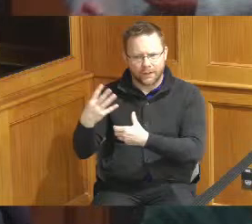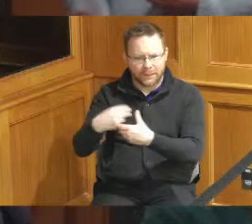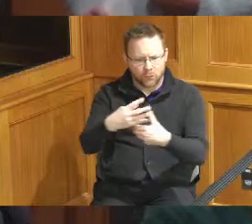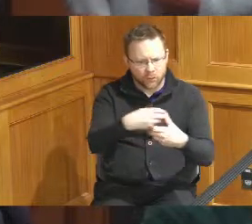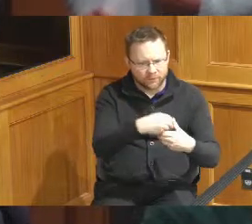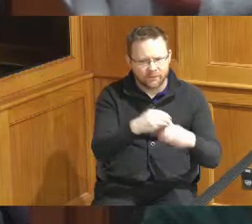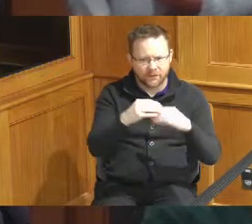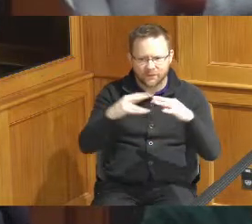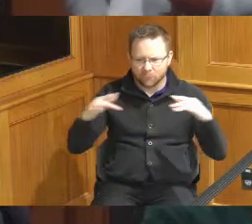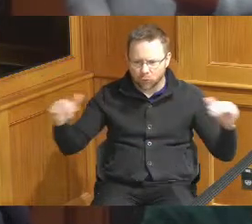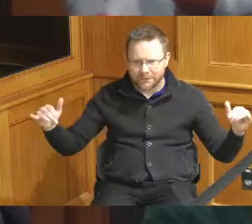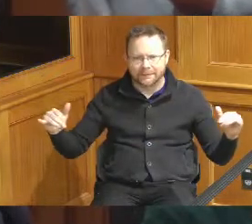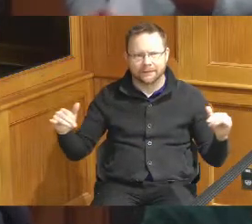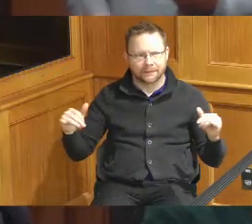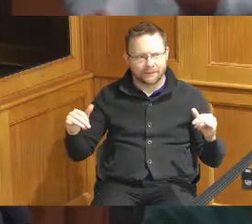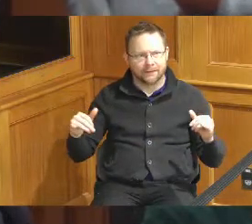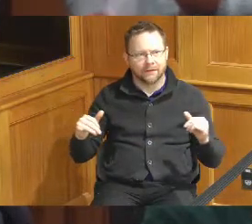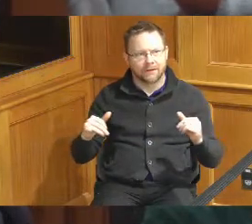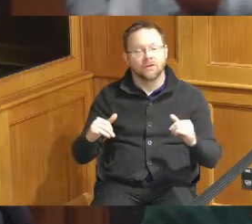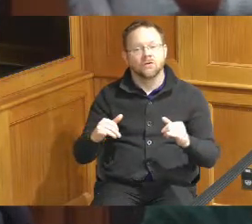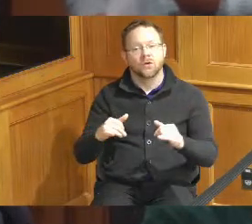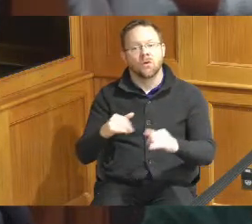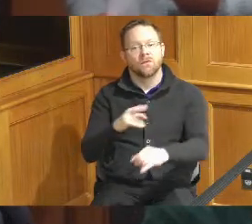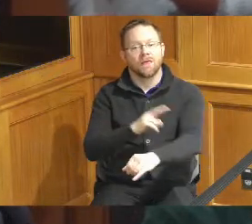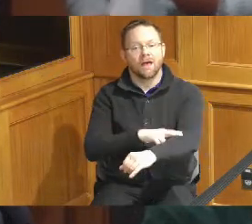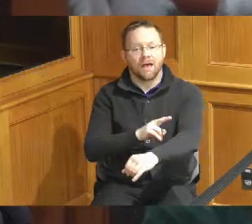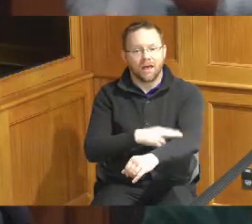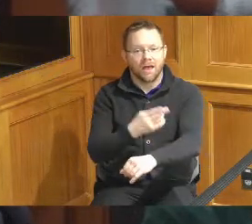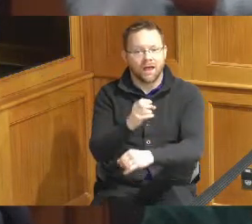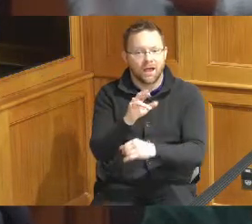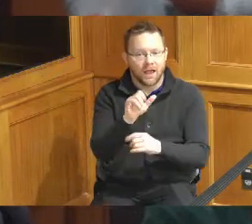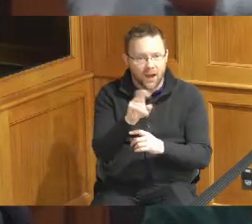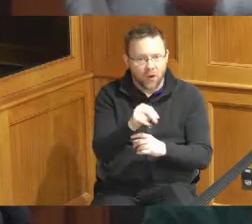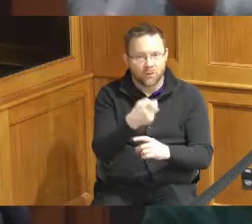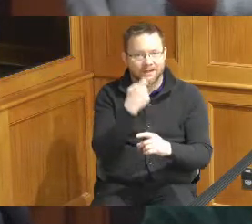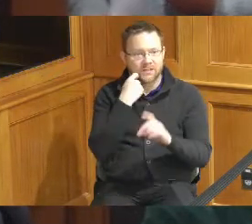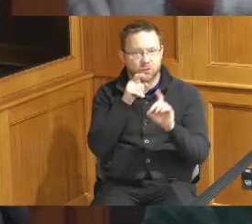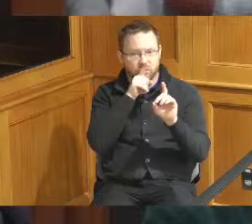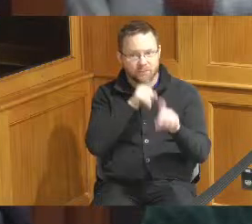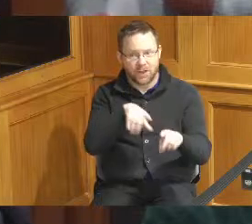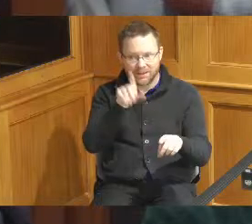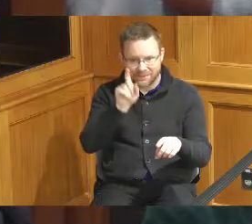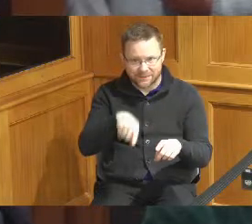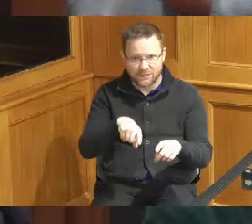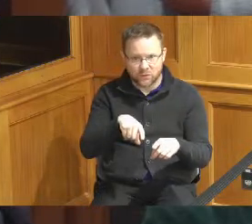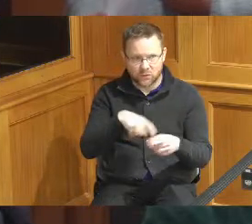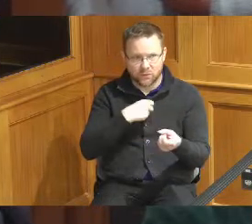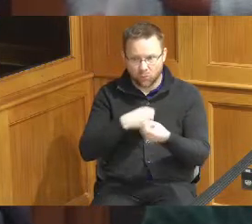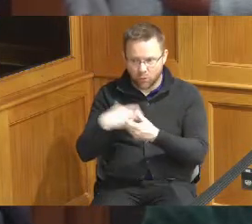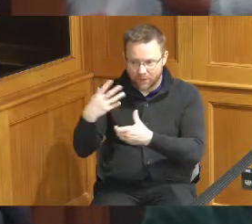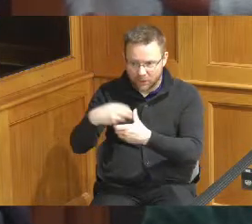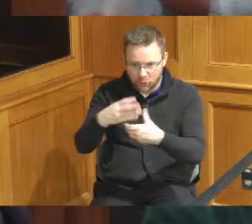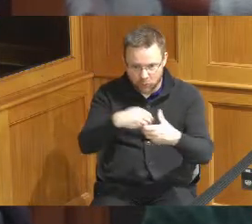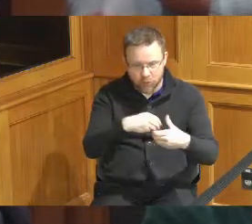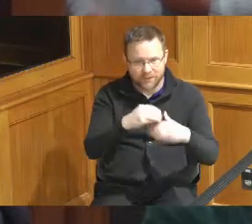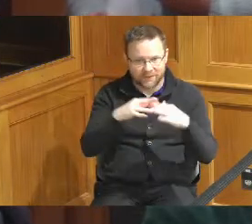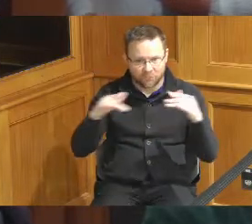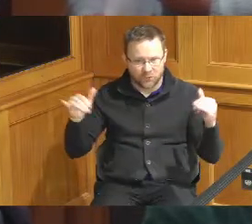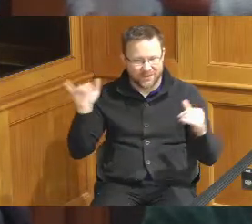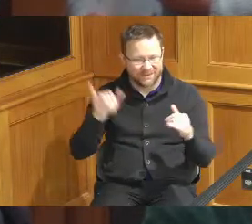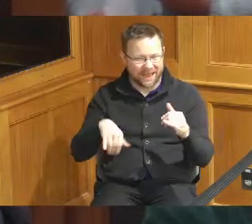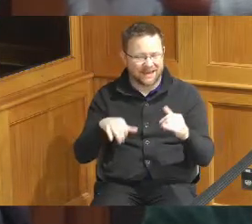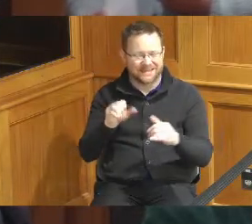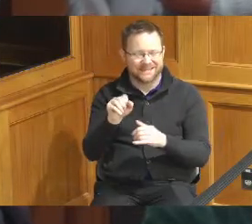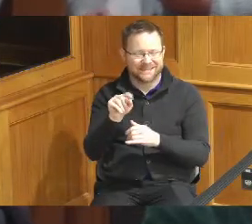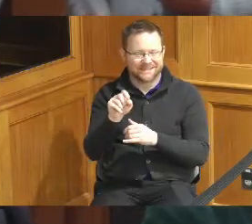larger scale of the heroin addiction response steering committee,